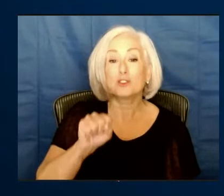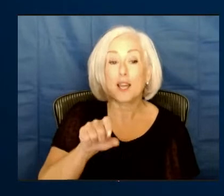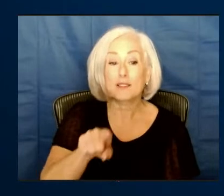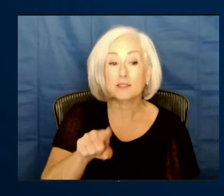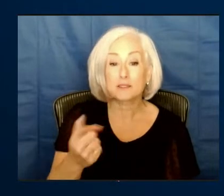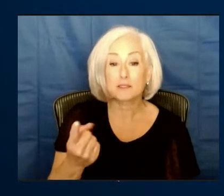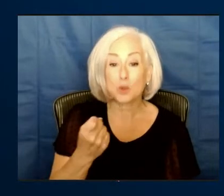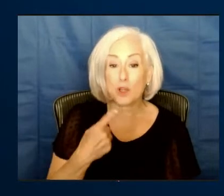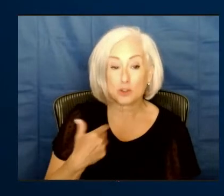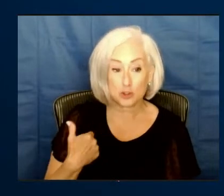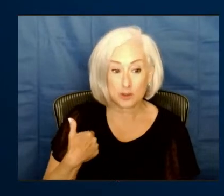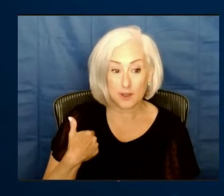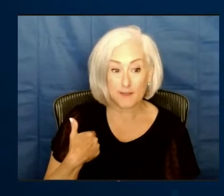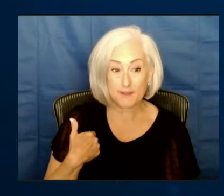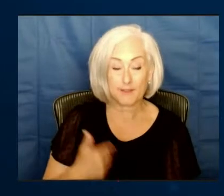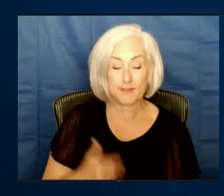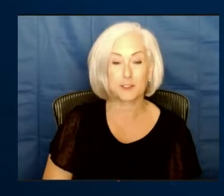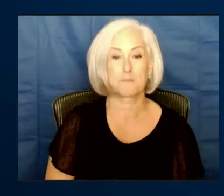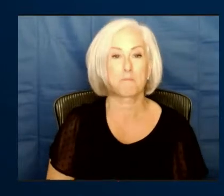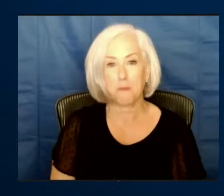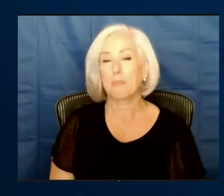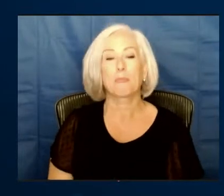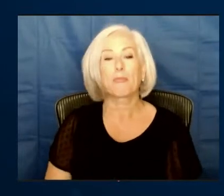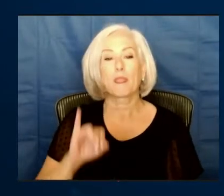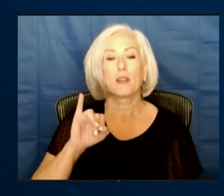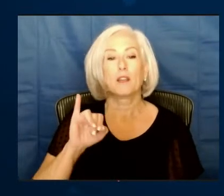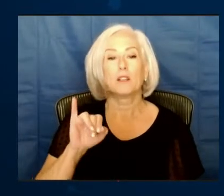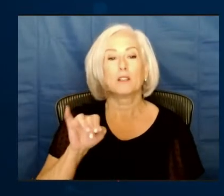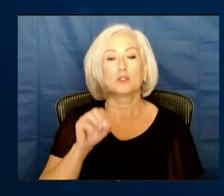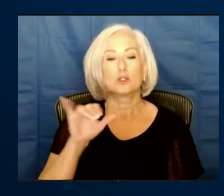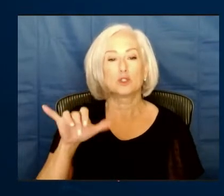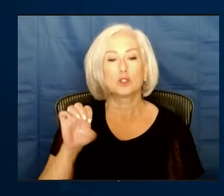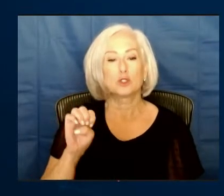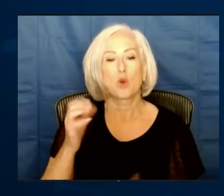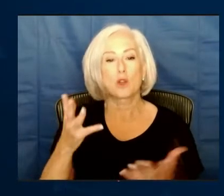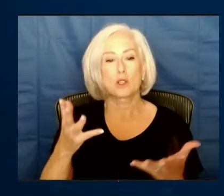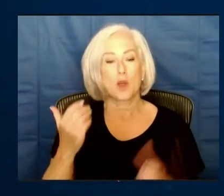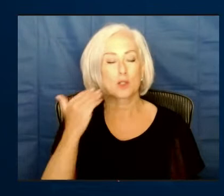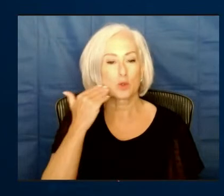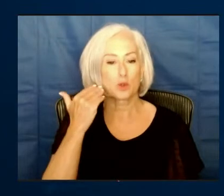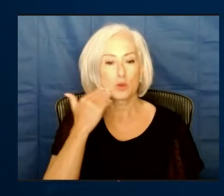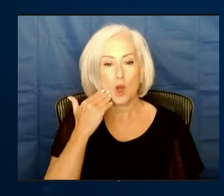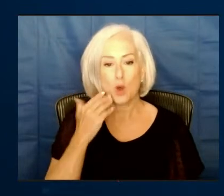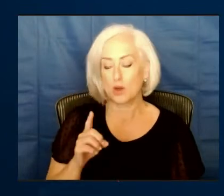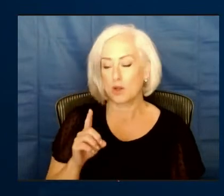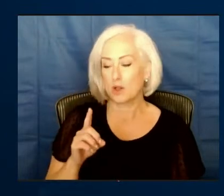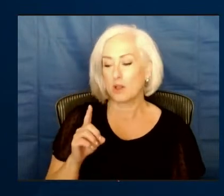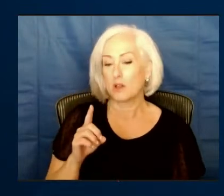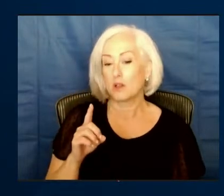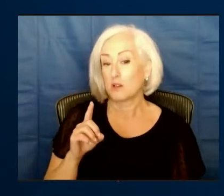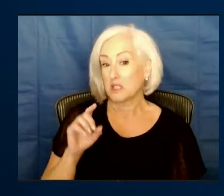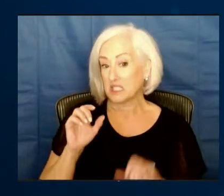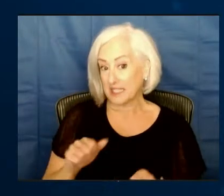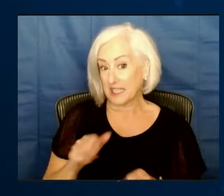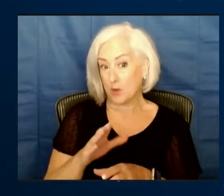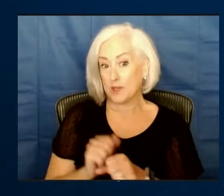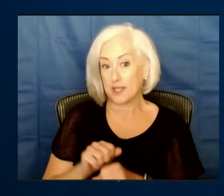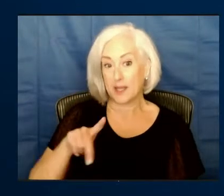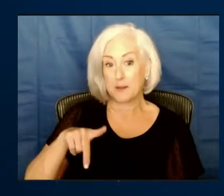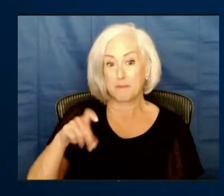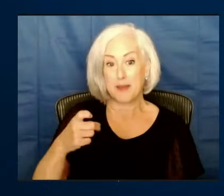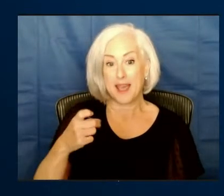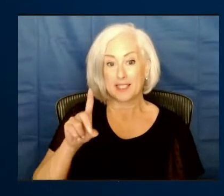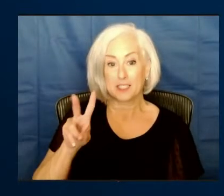today. I do. Joyce wants to know, she says, Doc Hawk, can we get Paxlovid if you live with someone at high risk